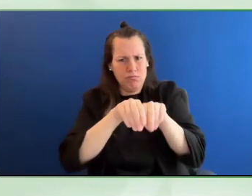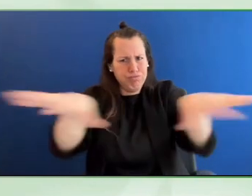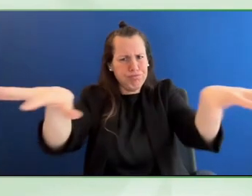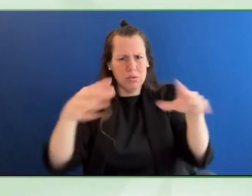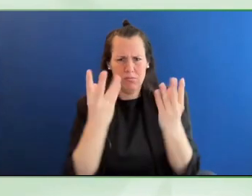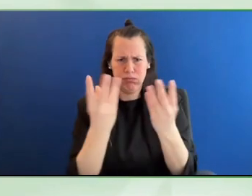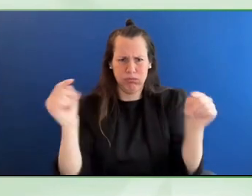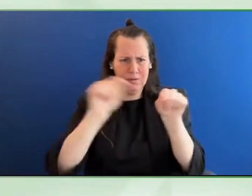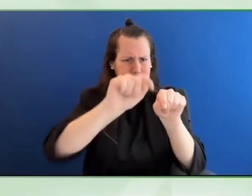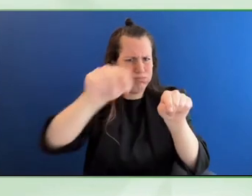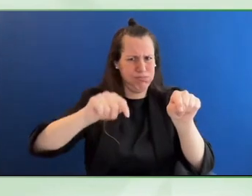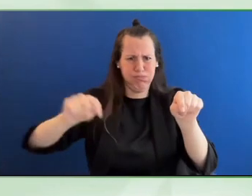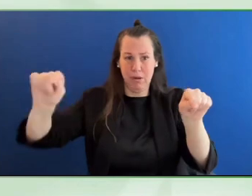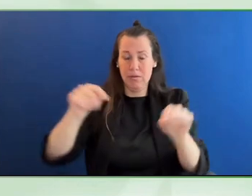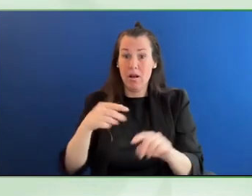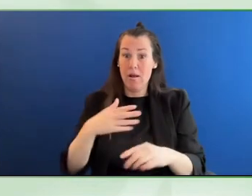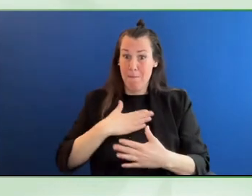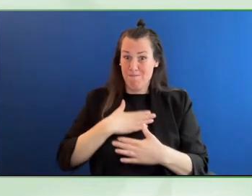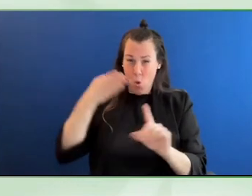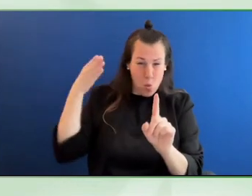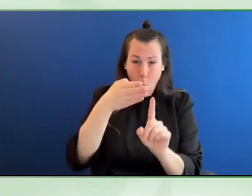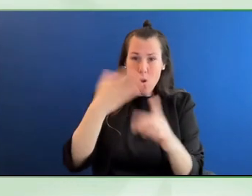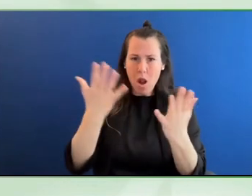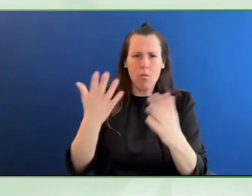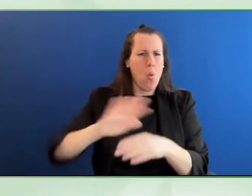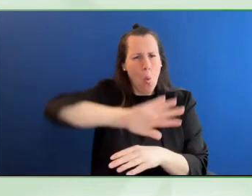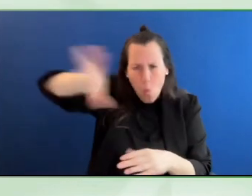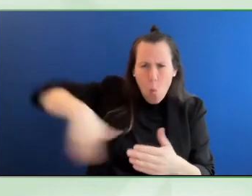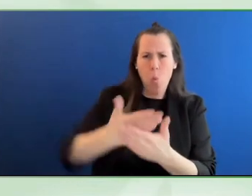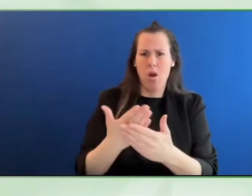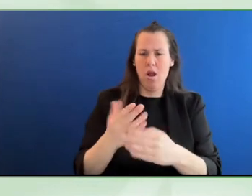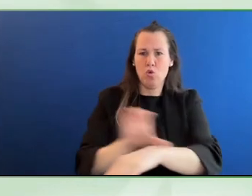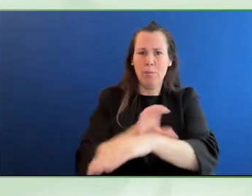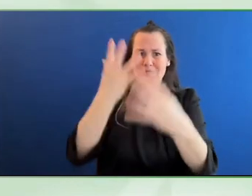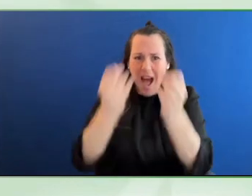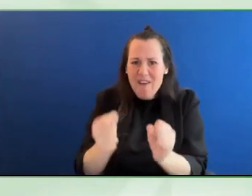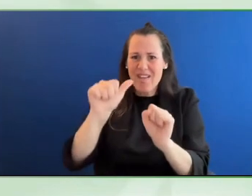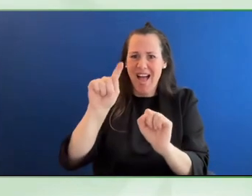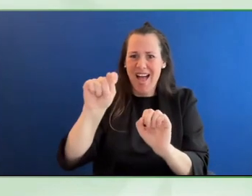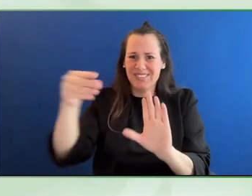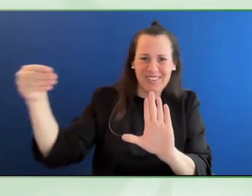places. In one respect, it's free, so it's easy to move out, but in another respect, it's free, so